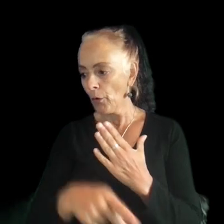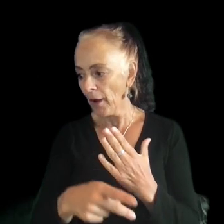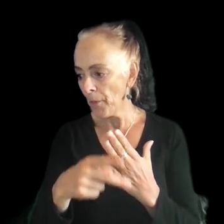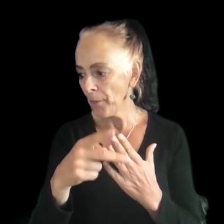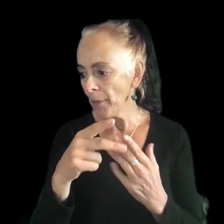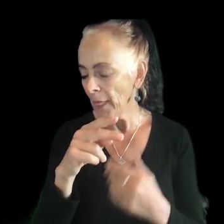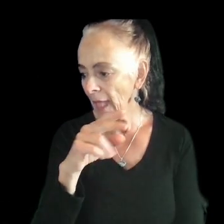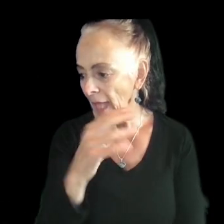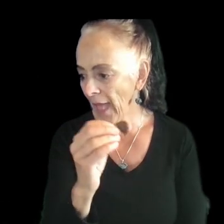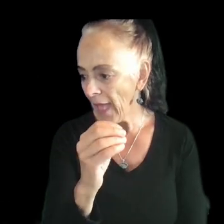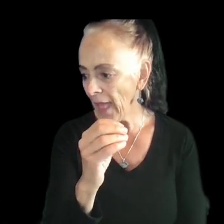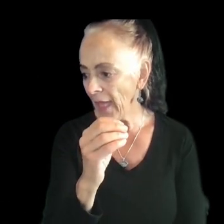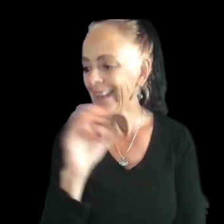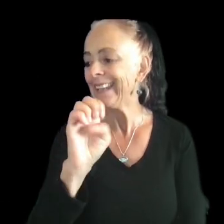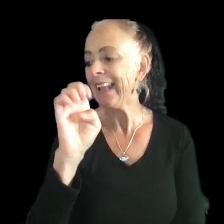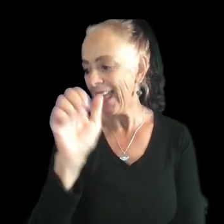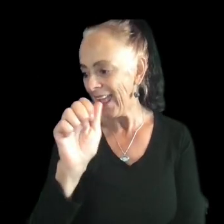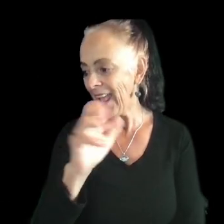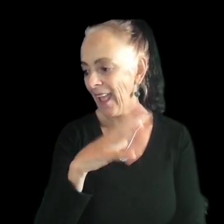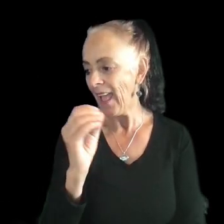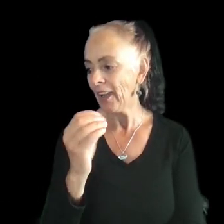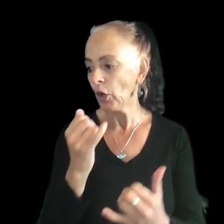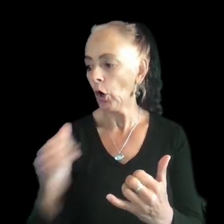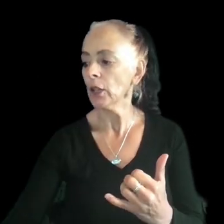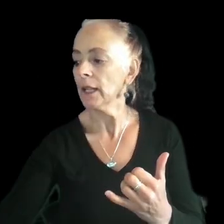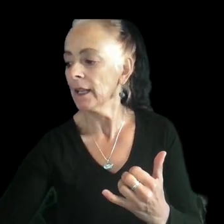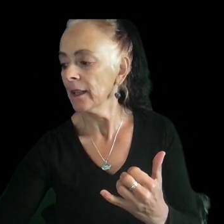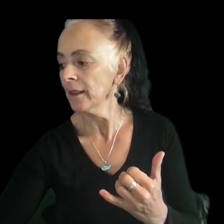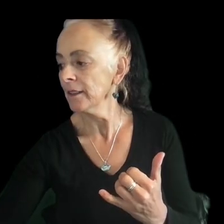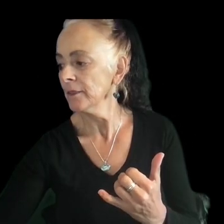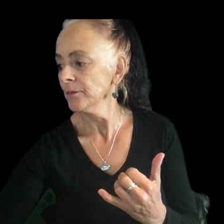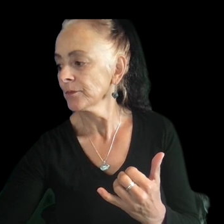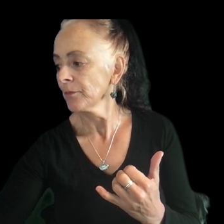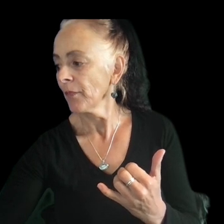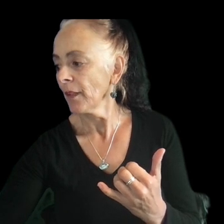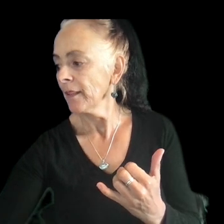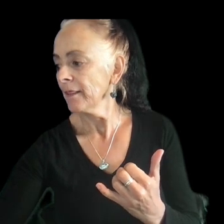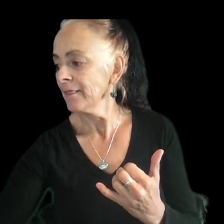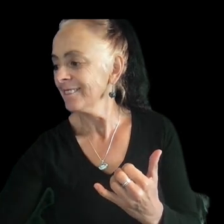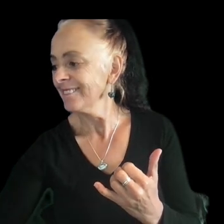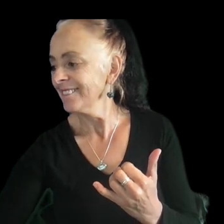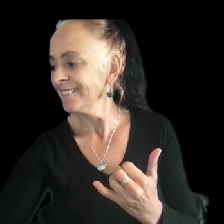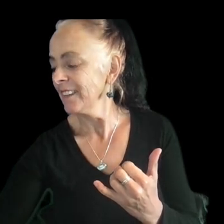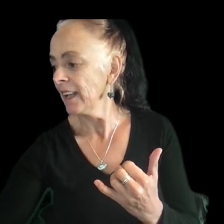user uh research at effort at oculus welcome rich what a profile hi everybody